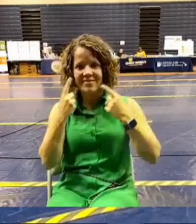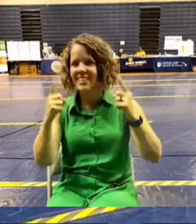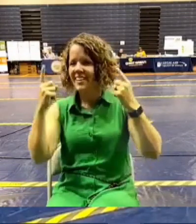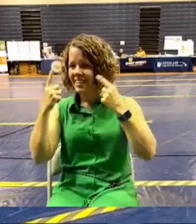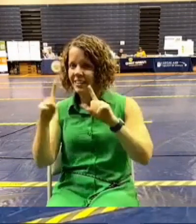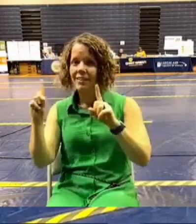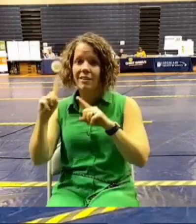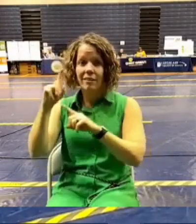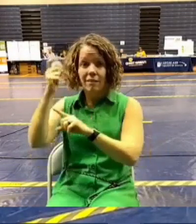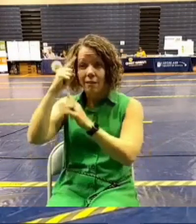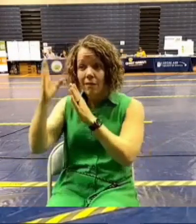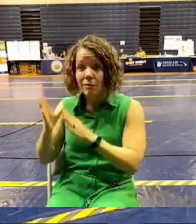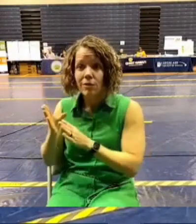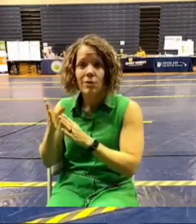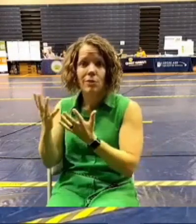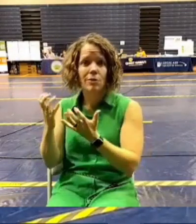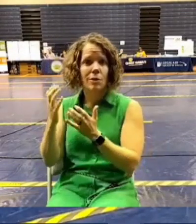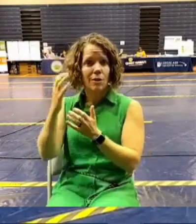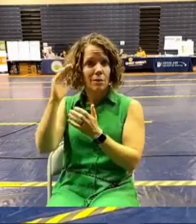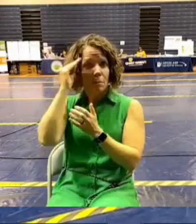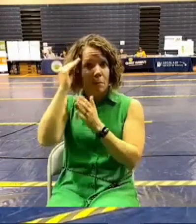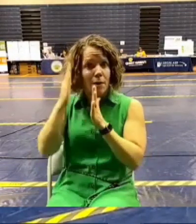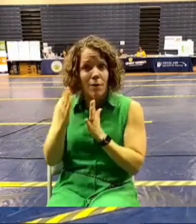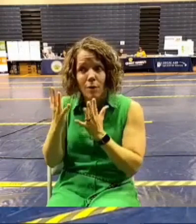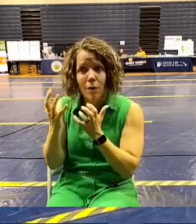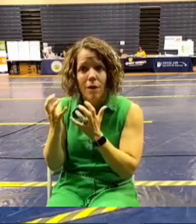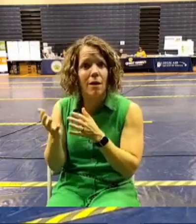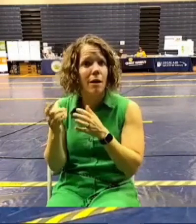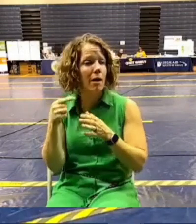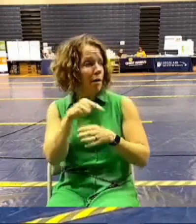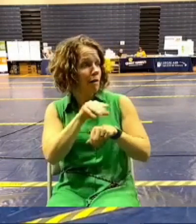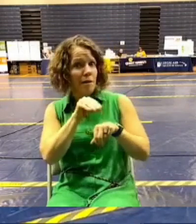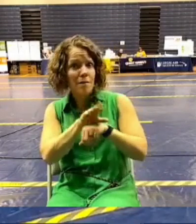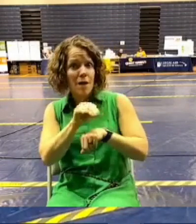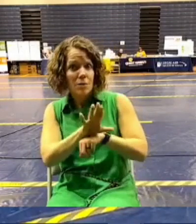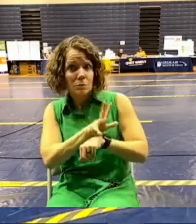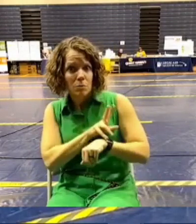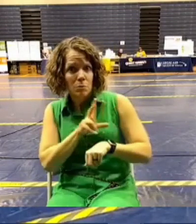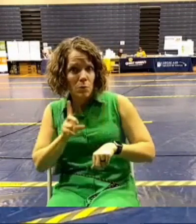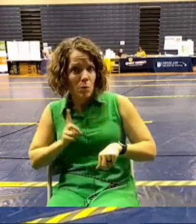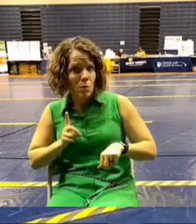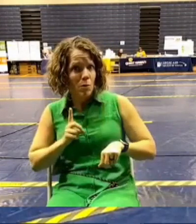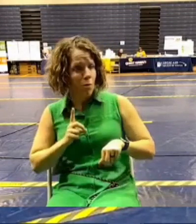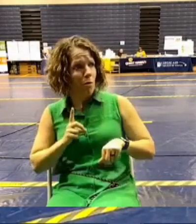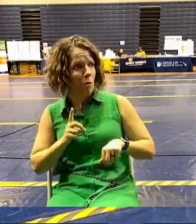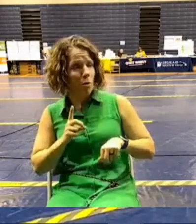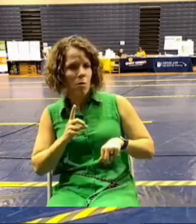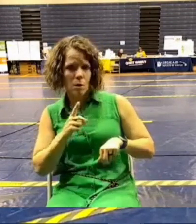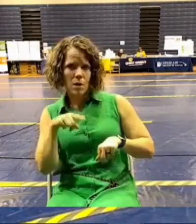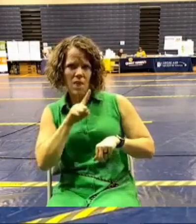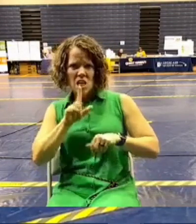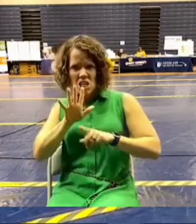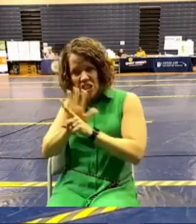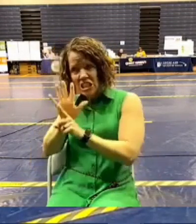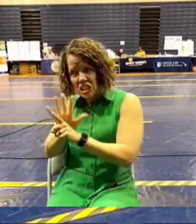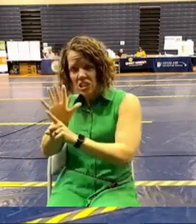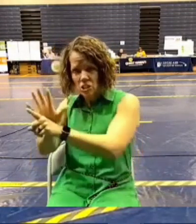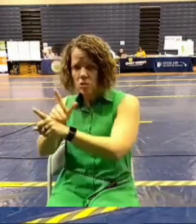wins. This advisory board, who does not get paid, demands wins from them.